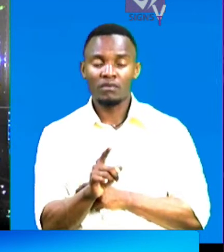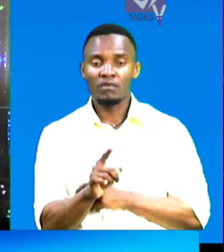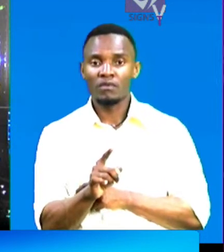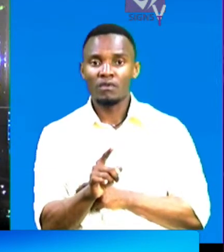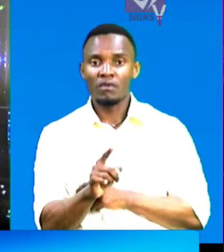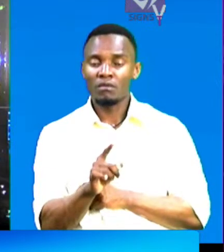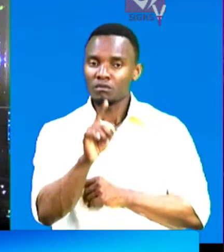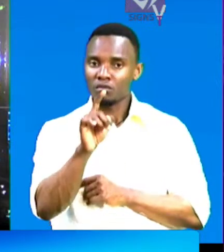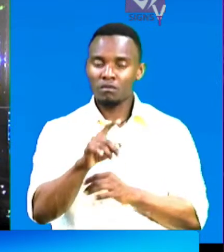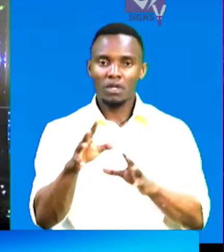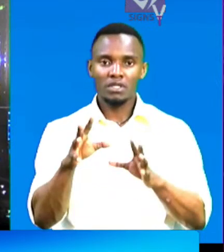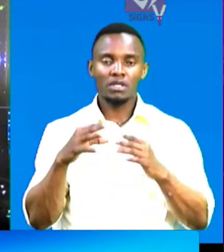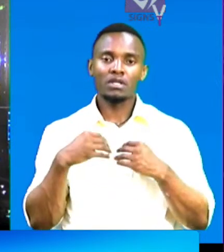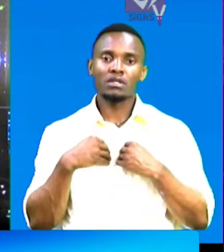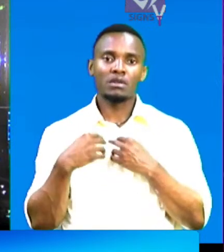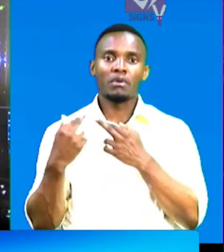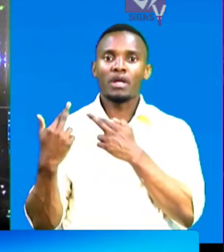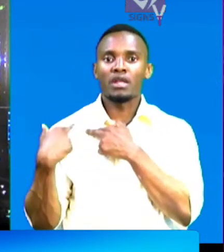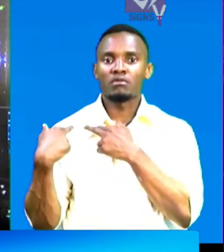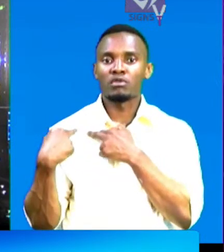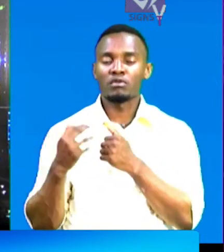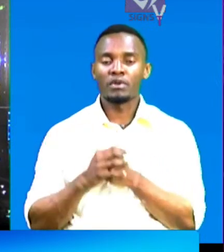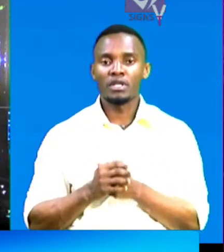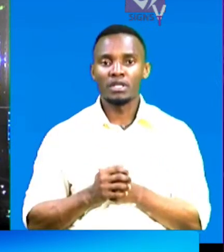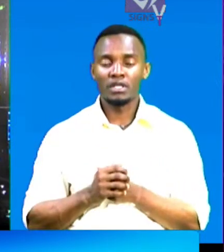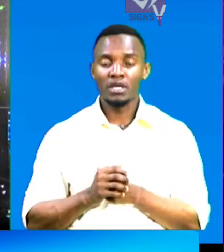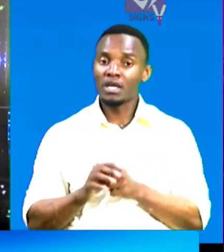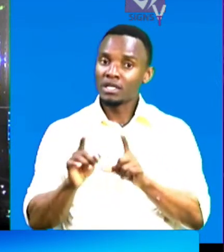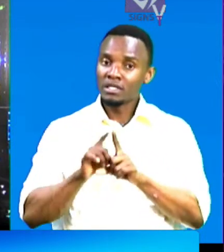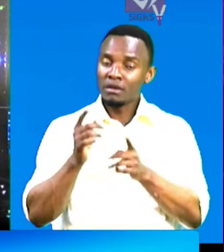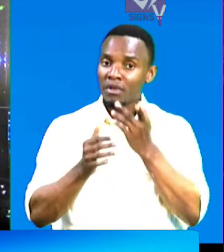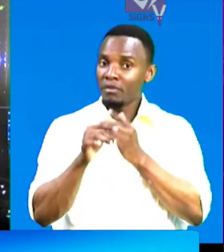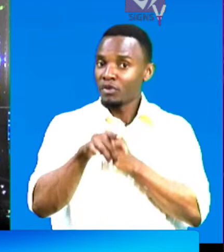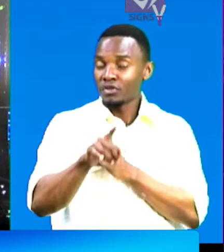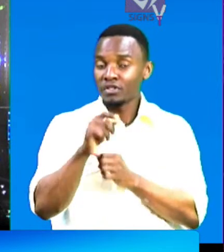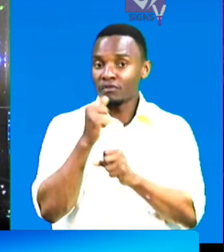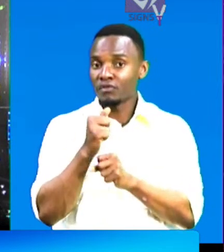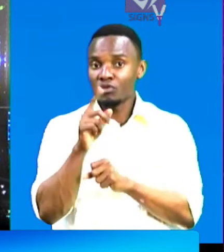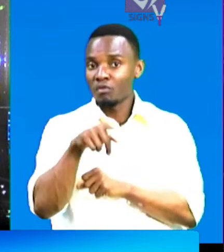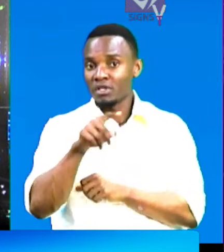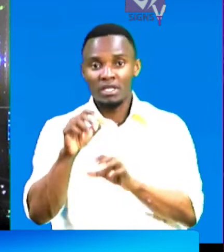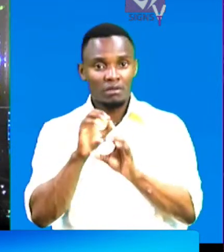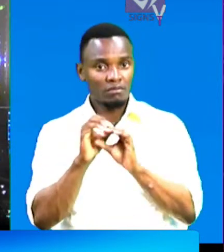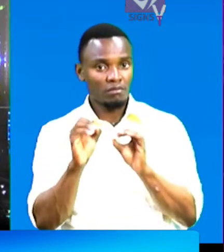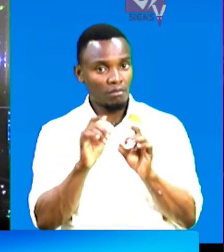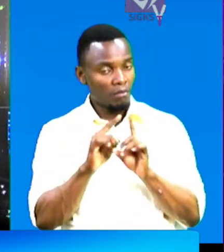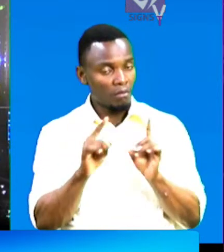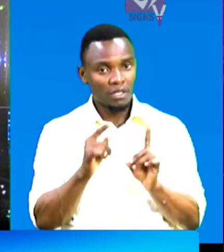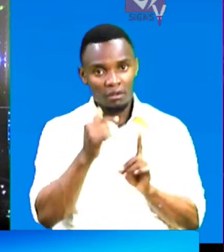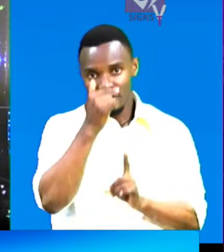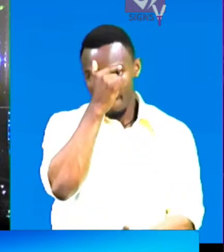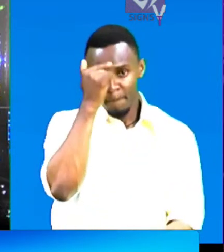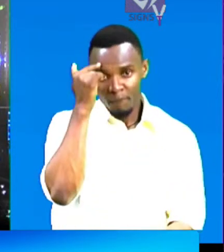blamed for something that is not your fault. But